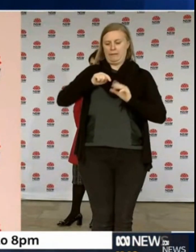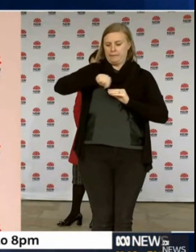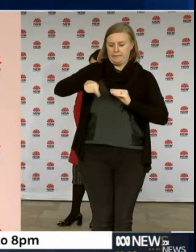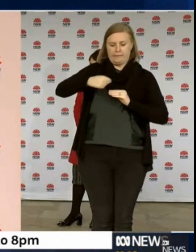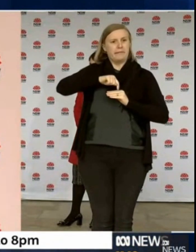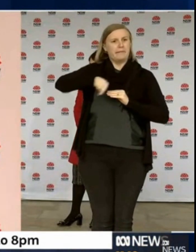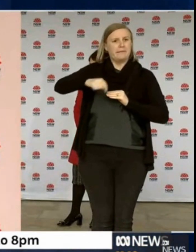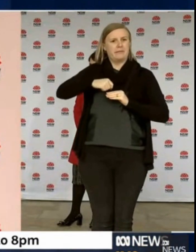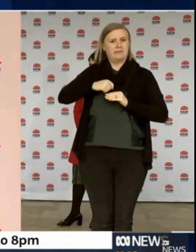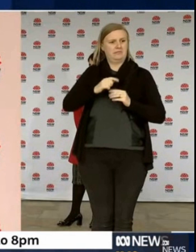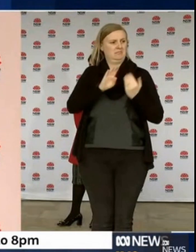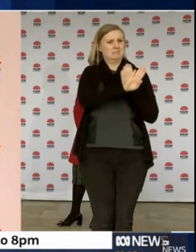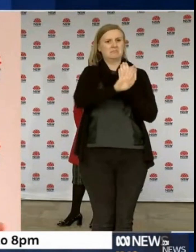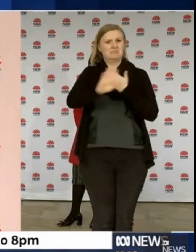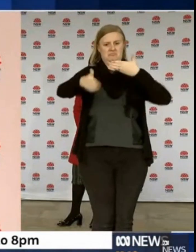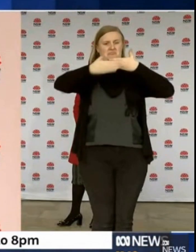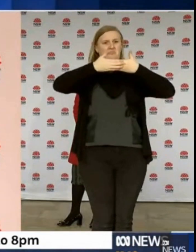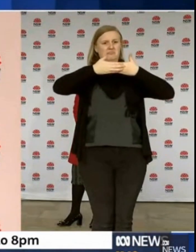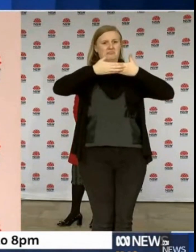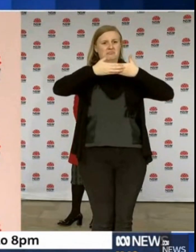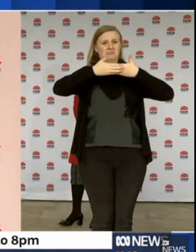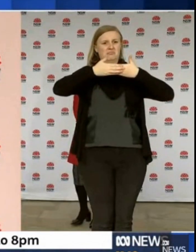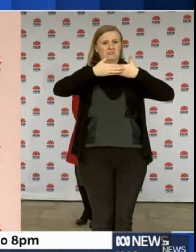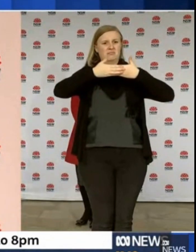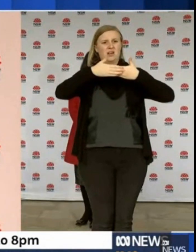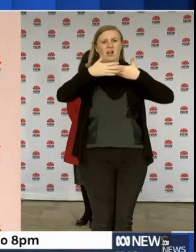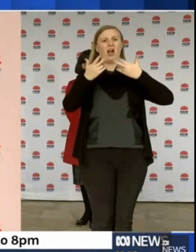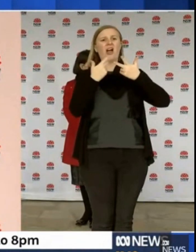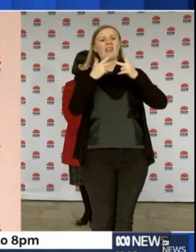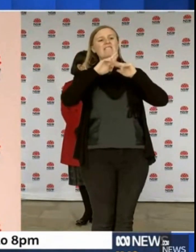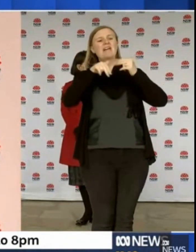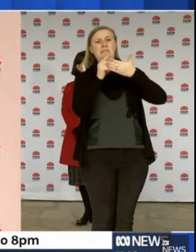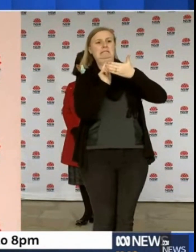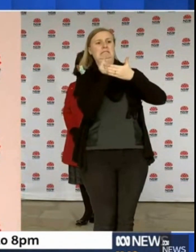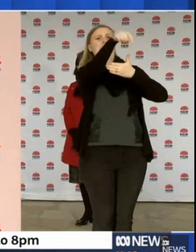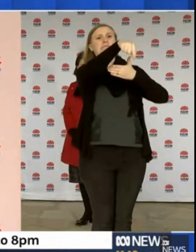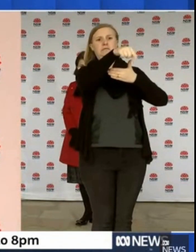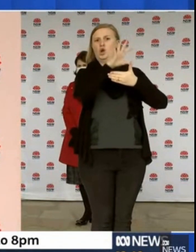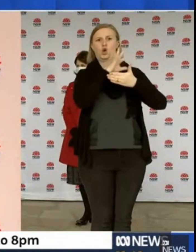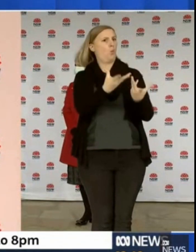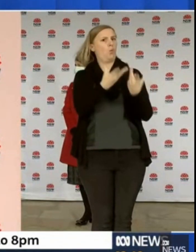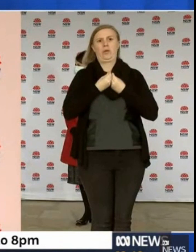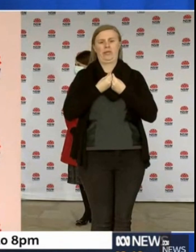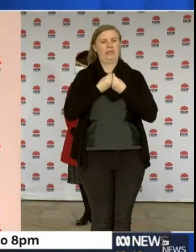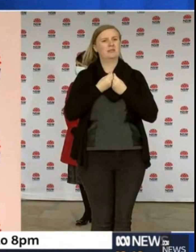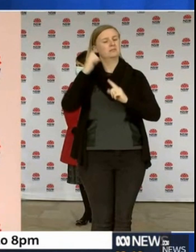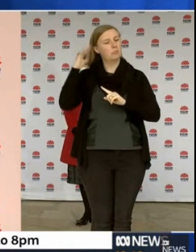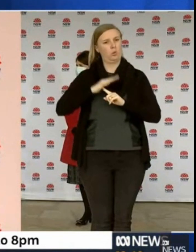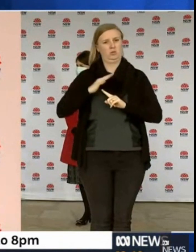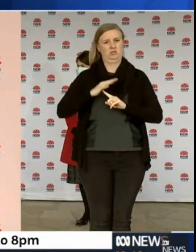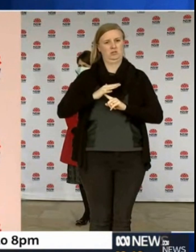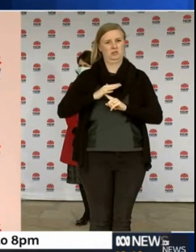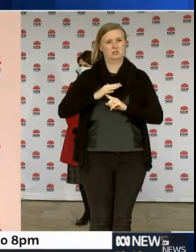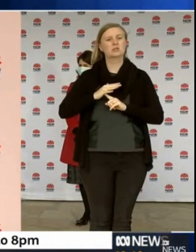effect, you are in a cocooned environment away from others. It is critical that you do